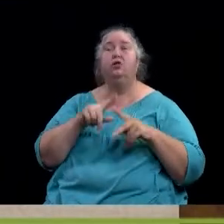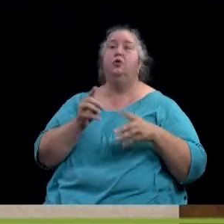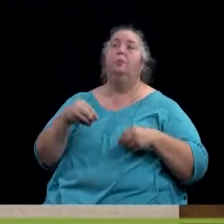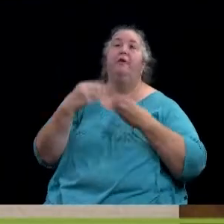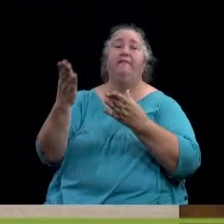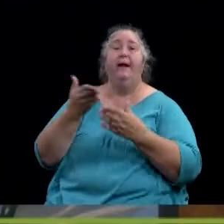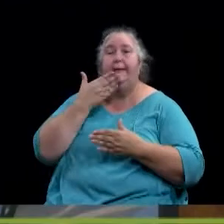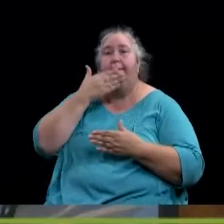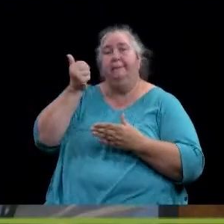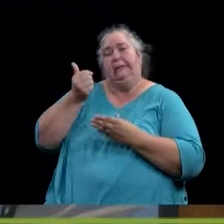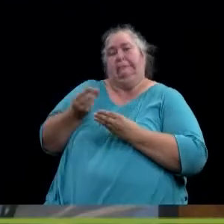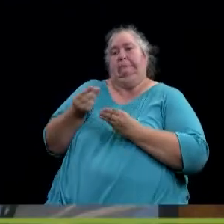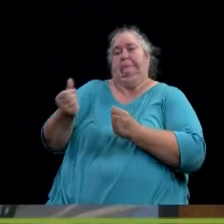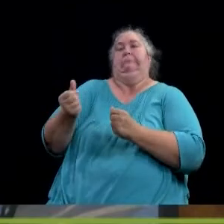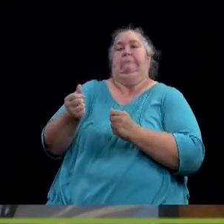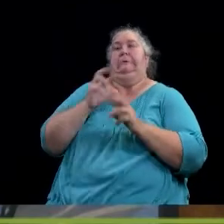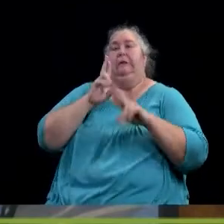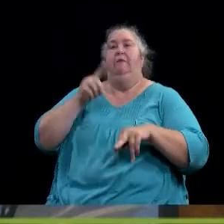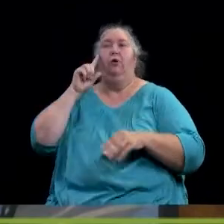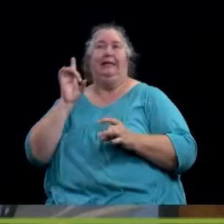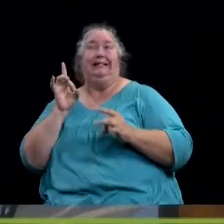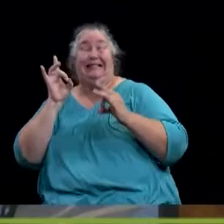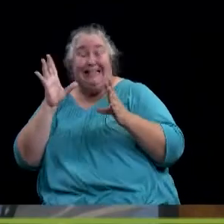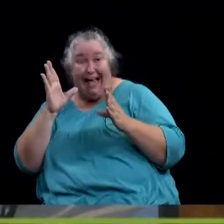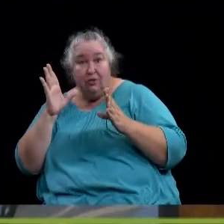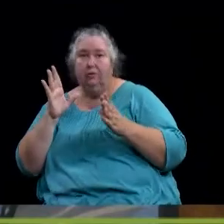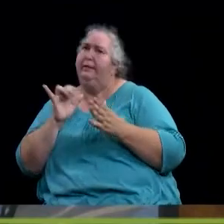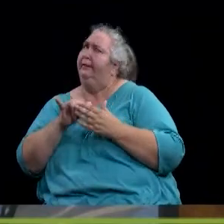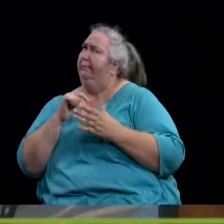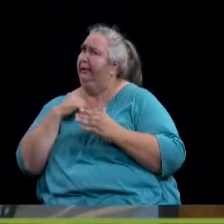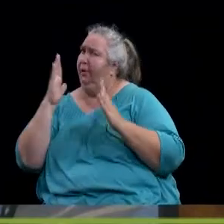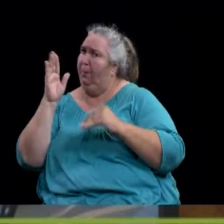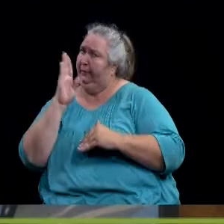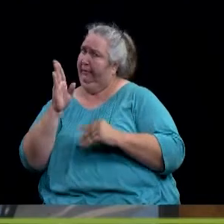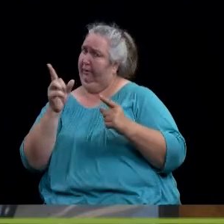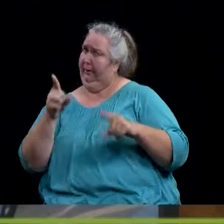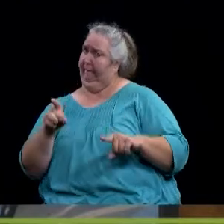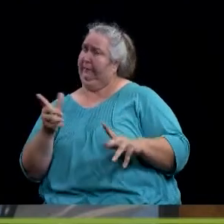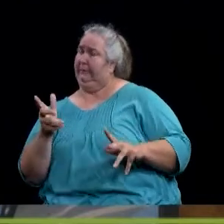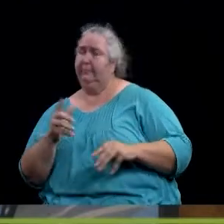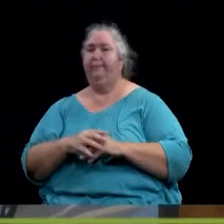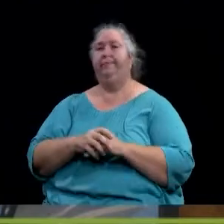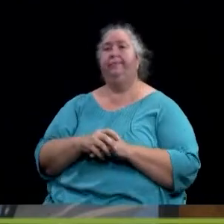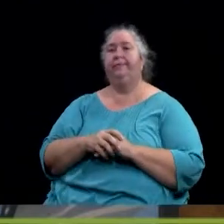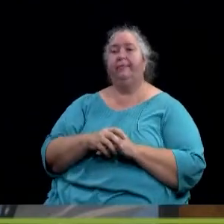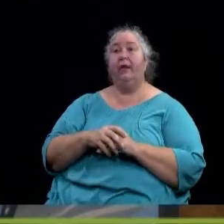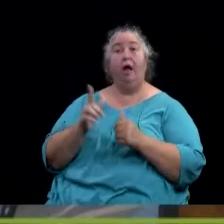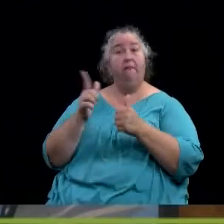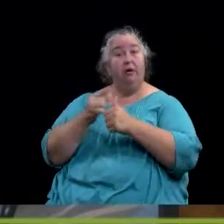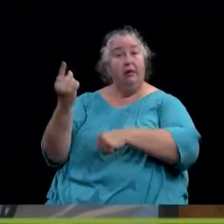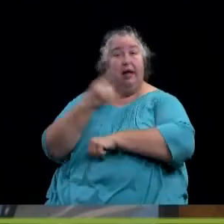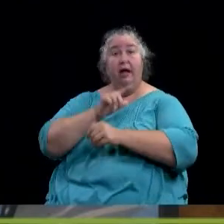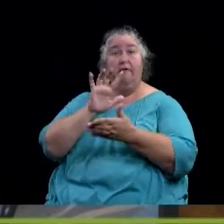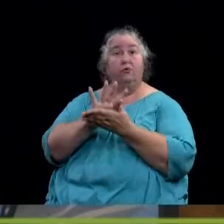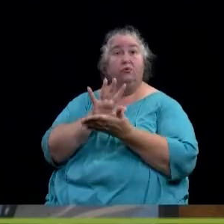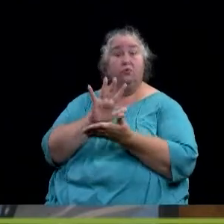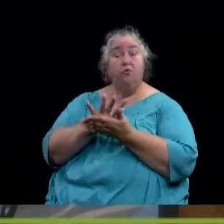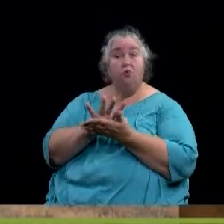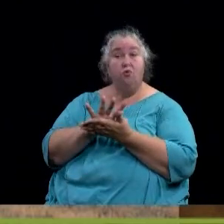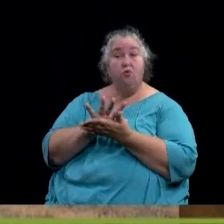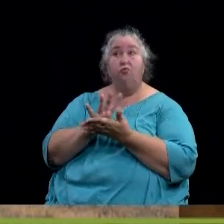happens. The first day of school around Waco area was a mix of options, virtual, online, blended, or in